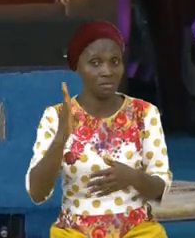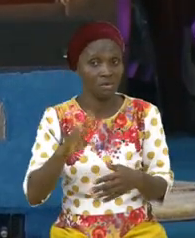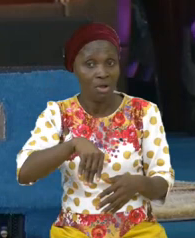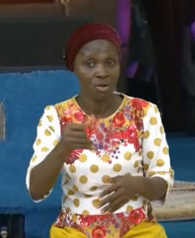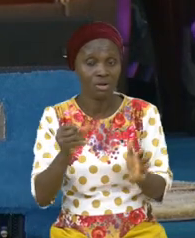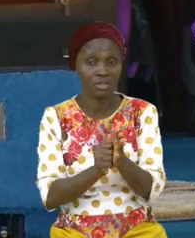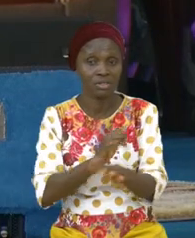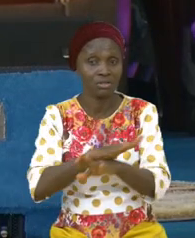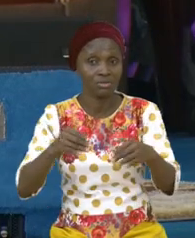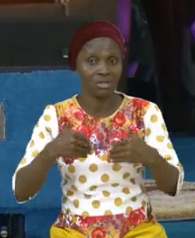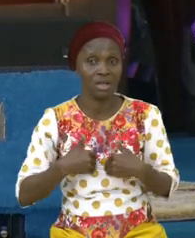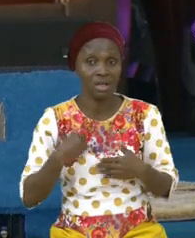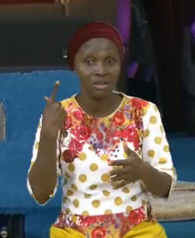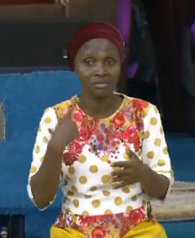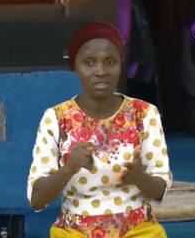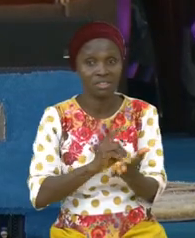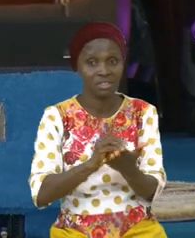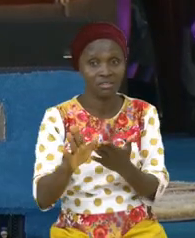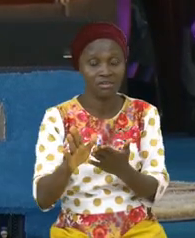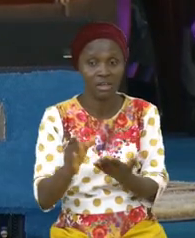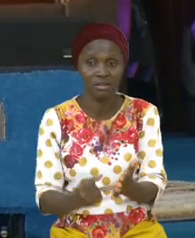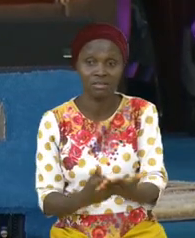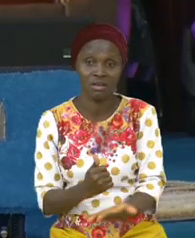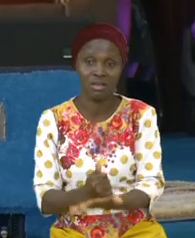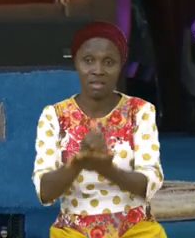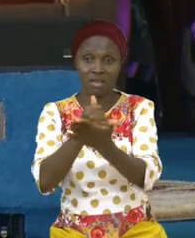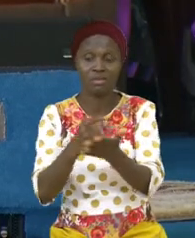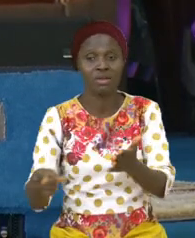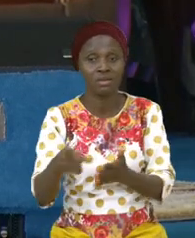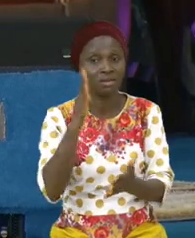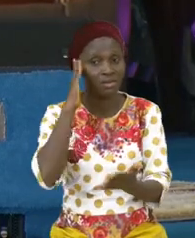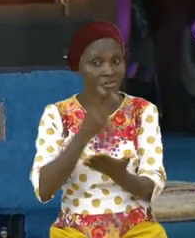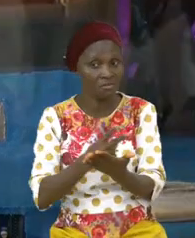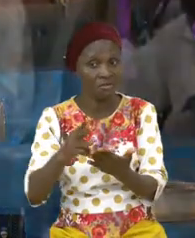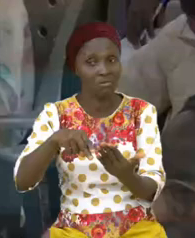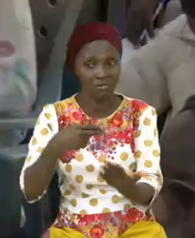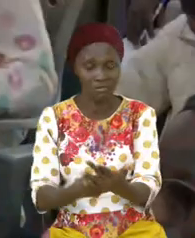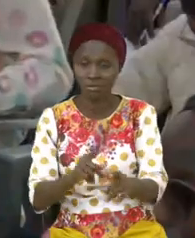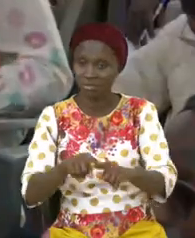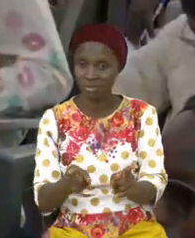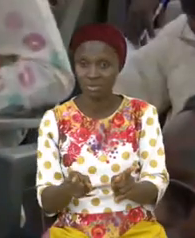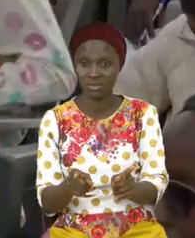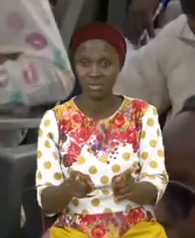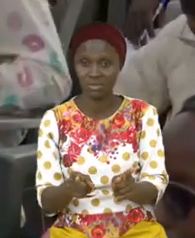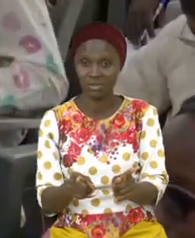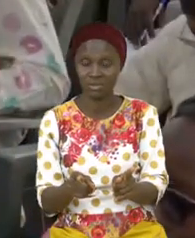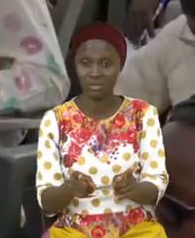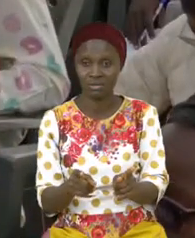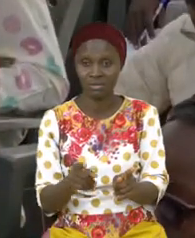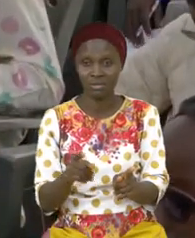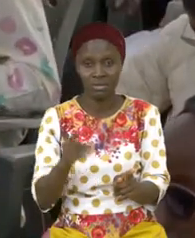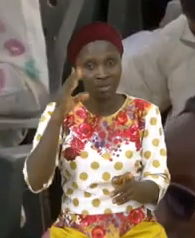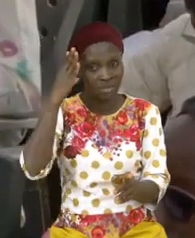do not have divine assistance, they'll fail, they'll fall. But he's talking about you